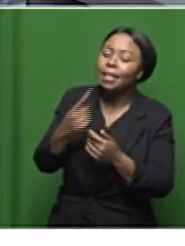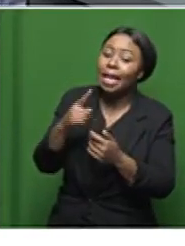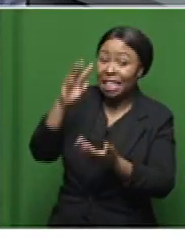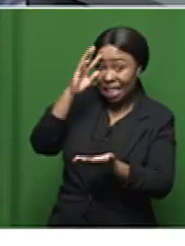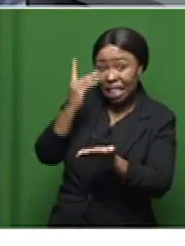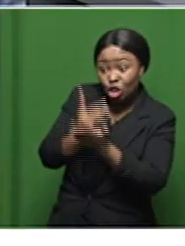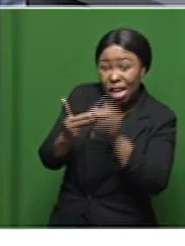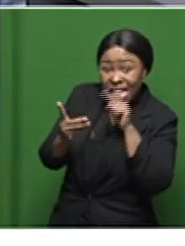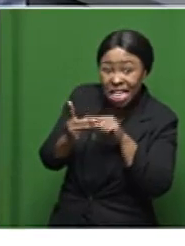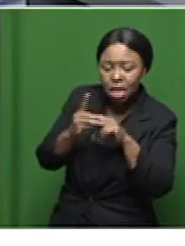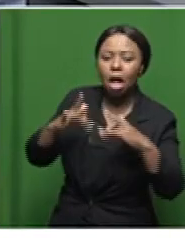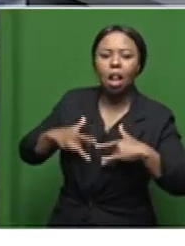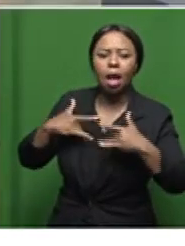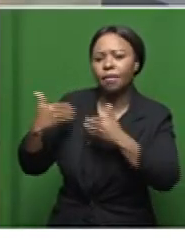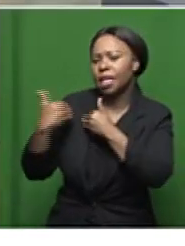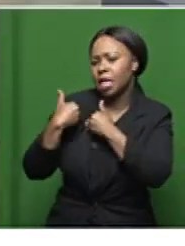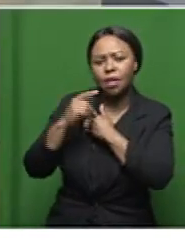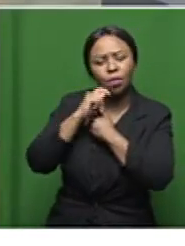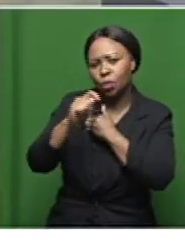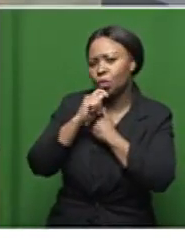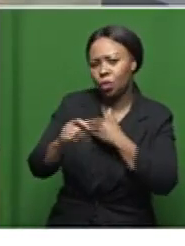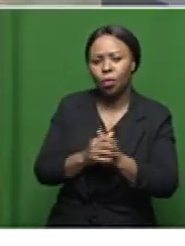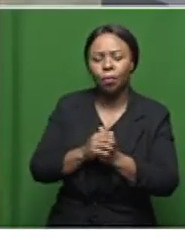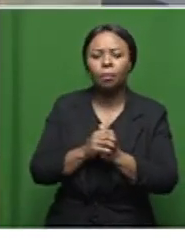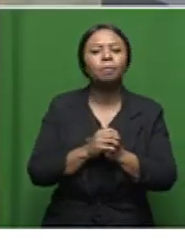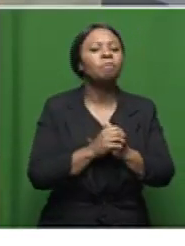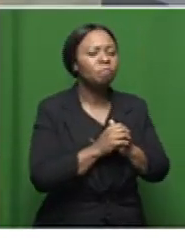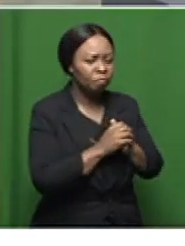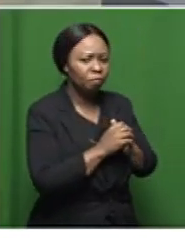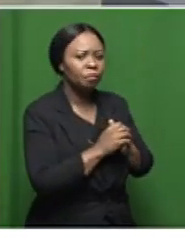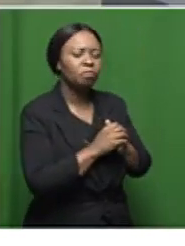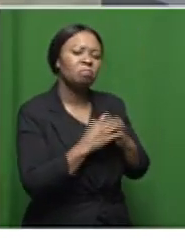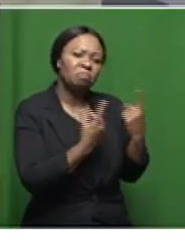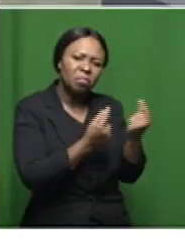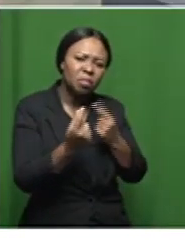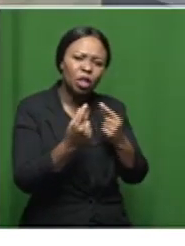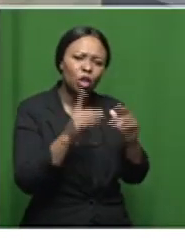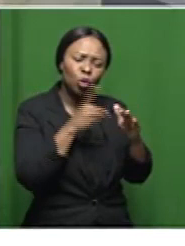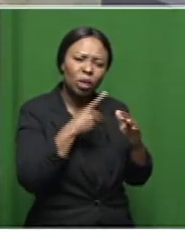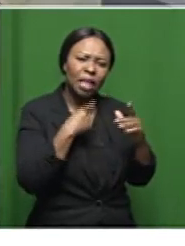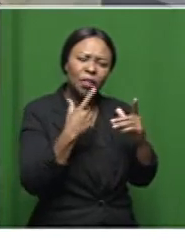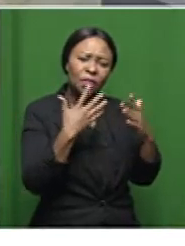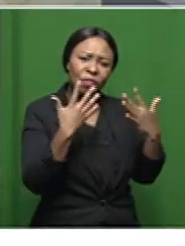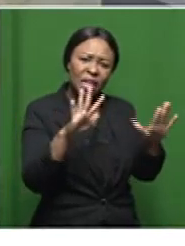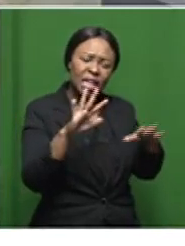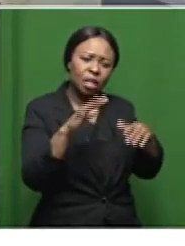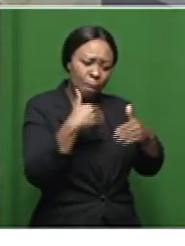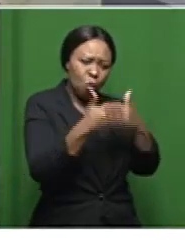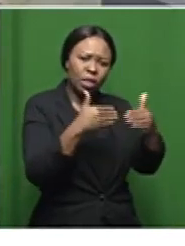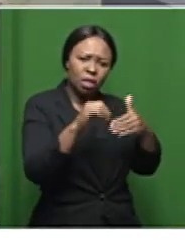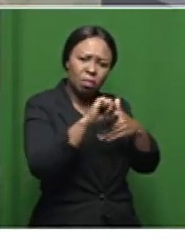decision saved my life. So, Mangwane, after the procedure, did you experience any